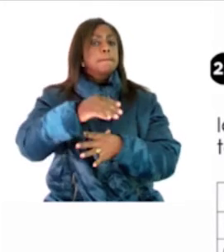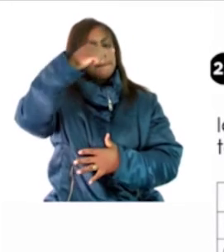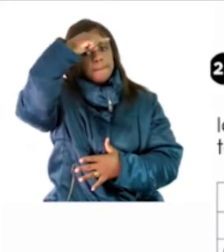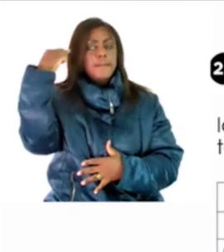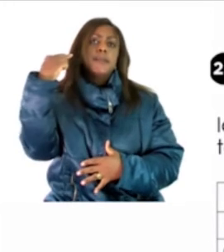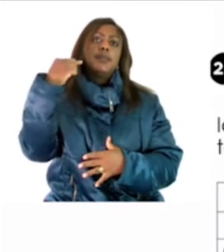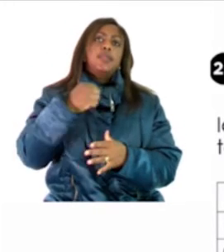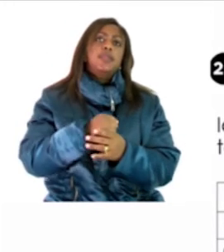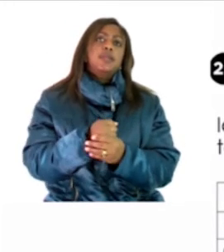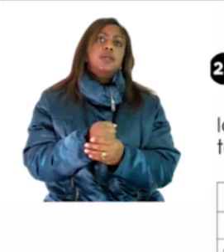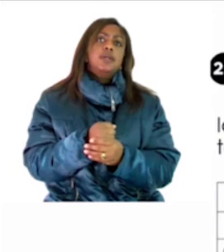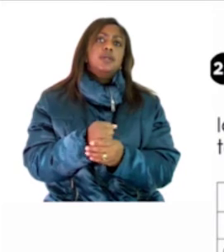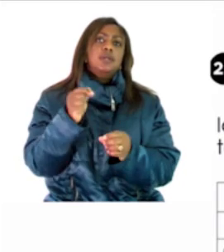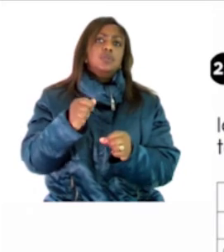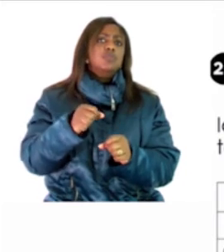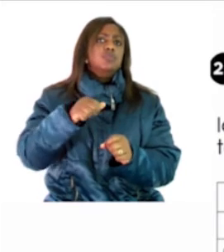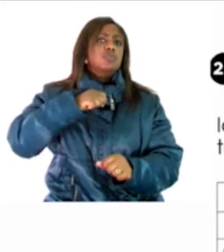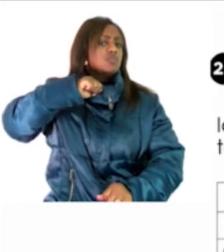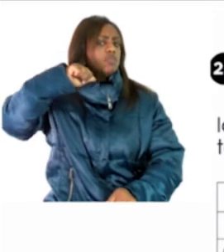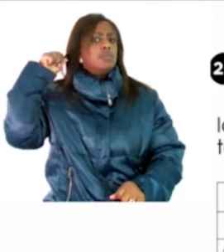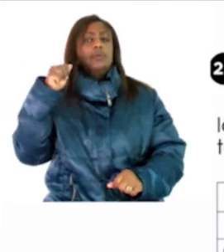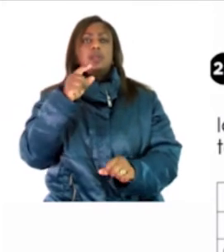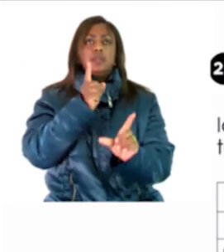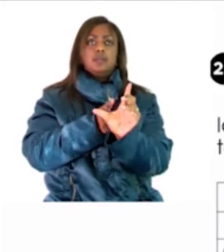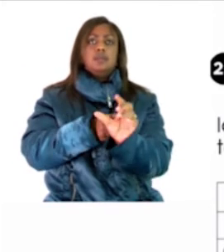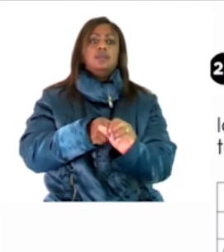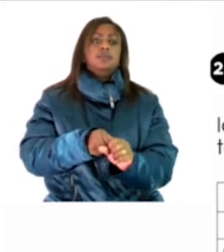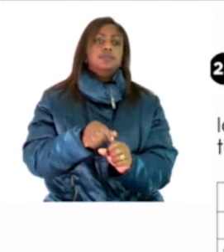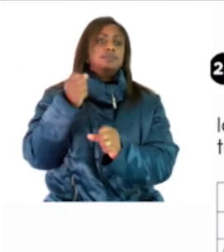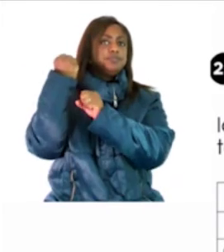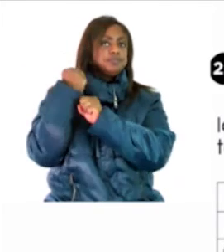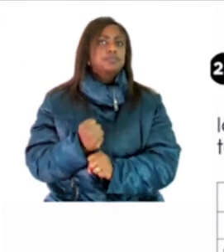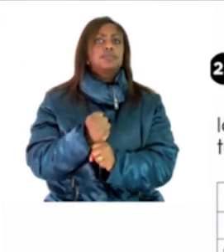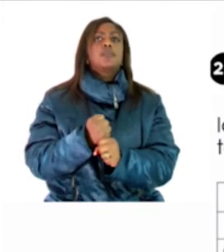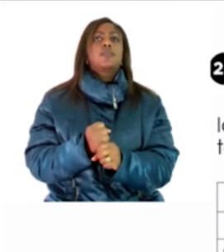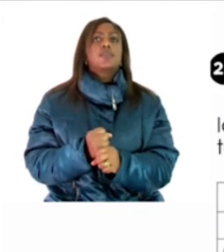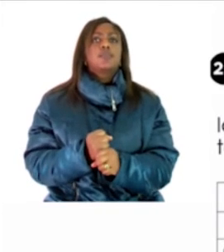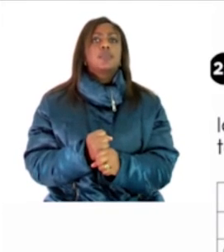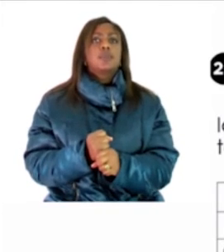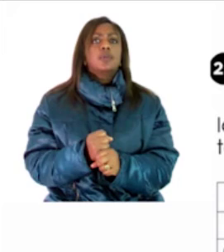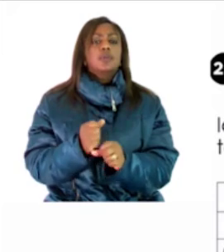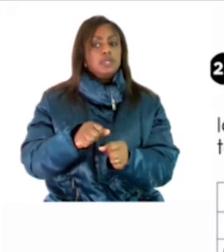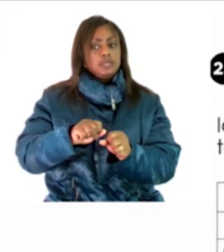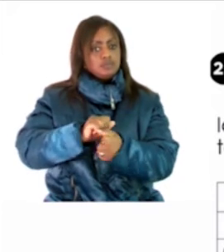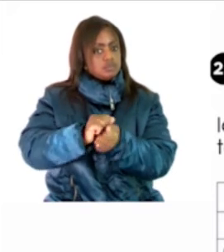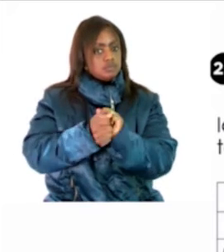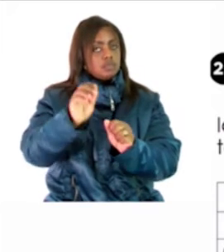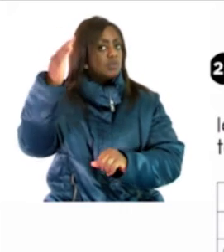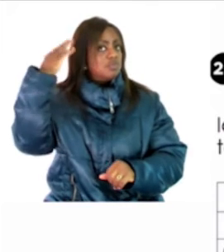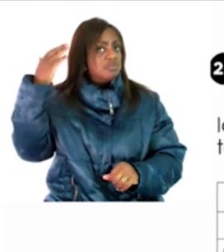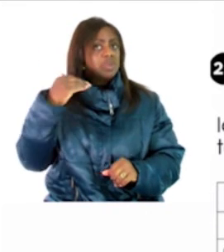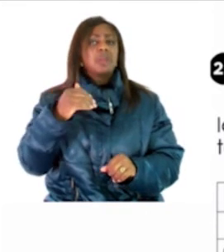that you can become addicted. And once you come to the point of being addiction, it can be compared to a disease. So you'll be